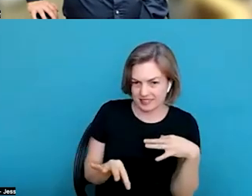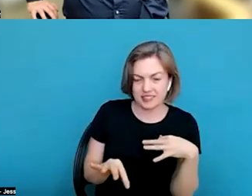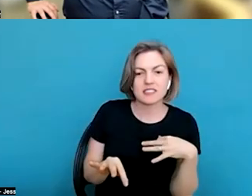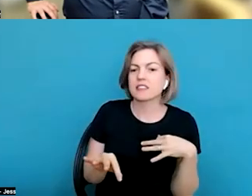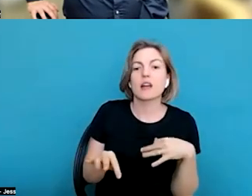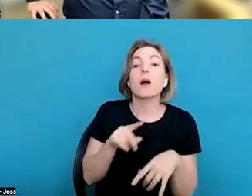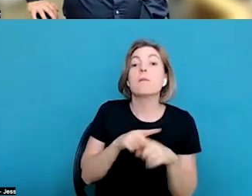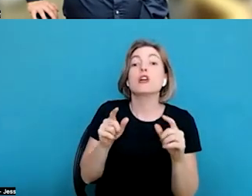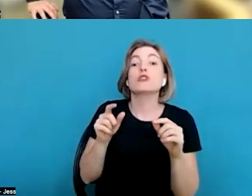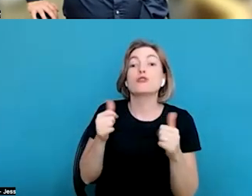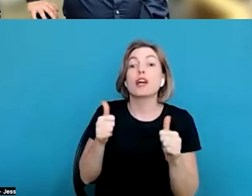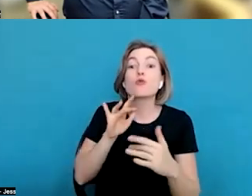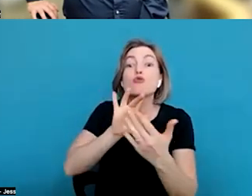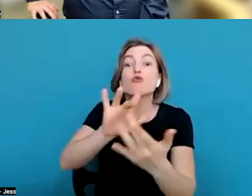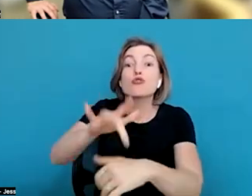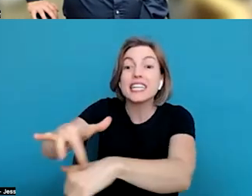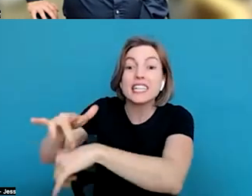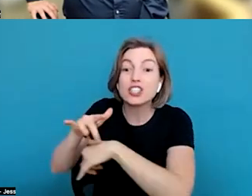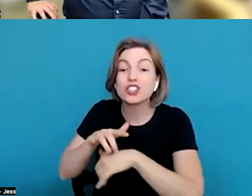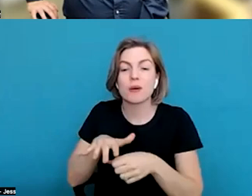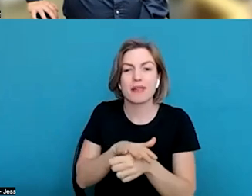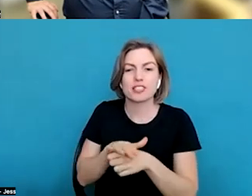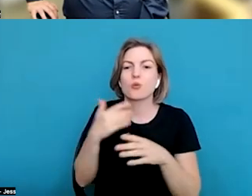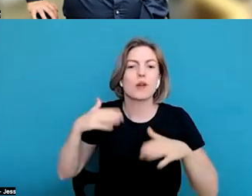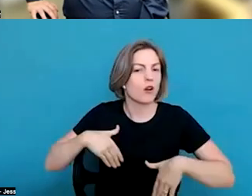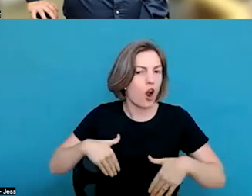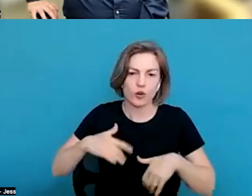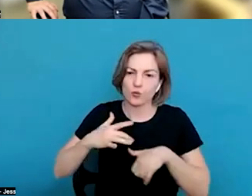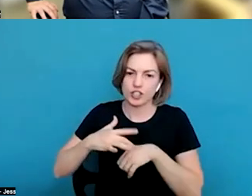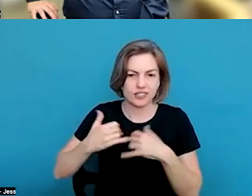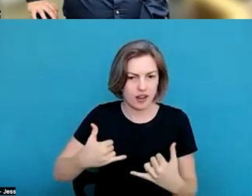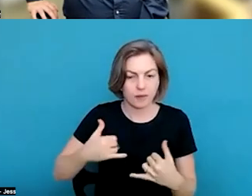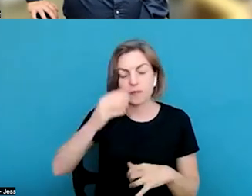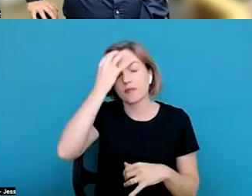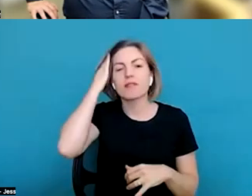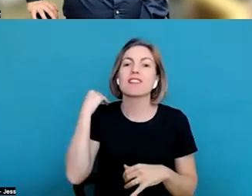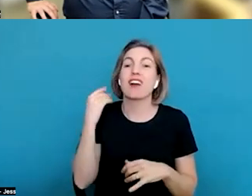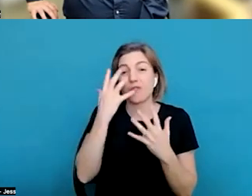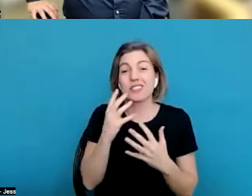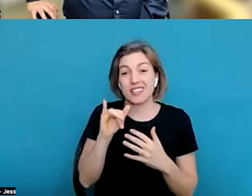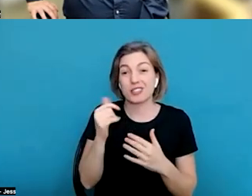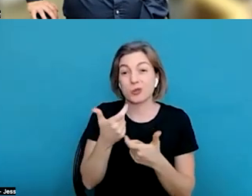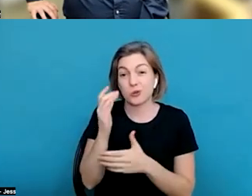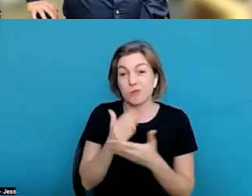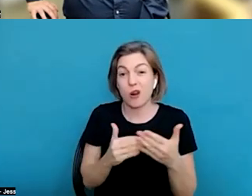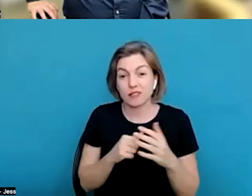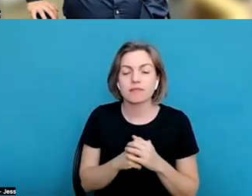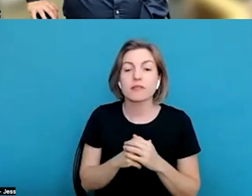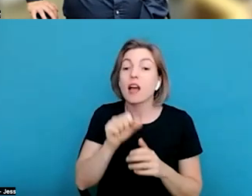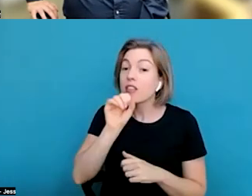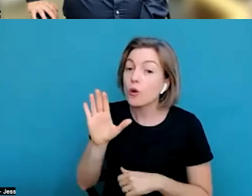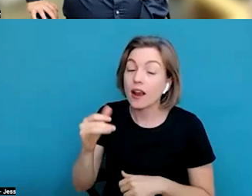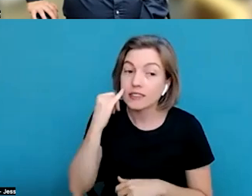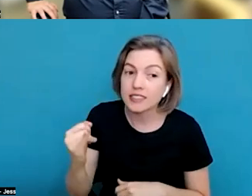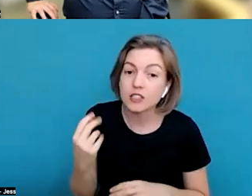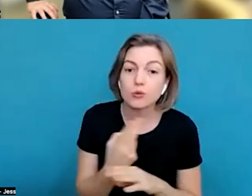reach all of the places where we aren't reaching now. And unfortunately, that's a huge part. I loved your idea of